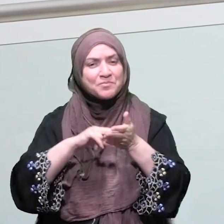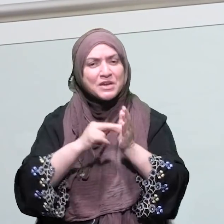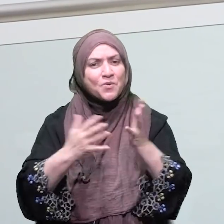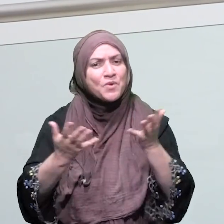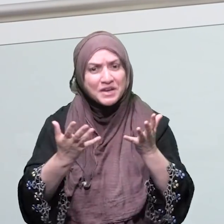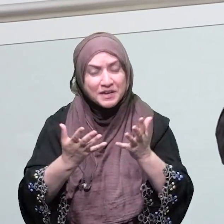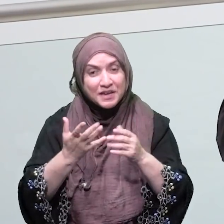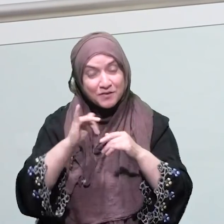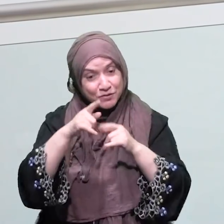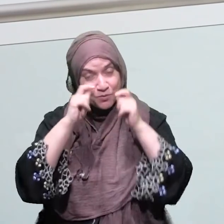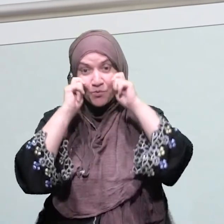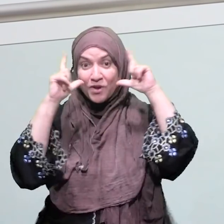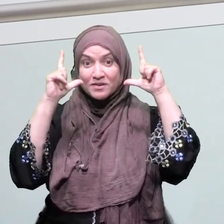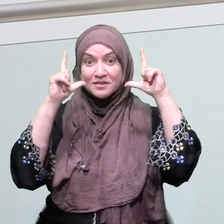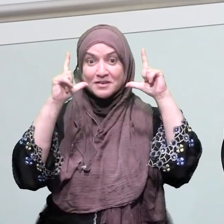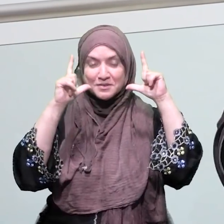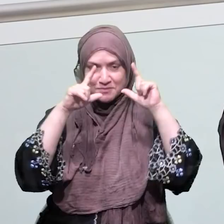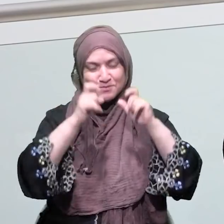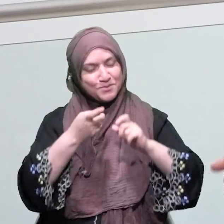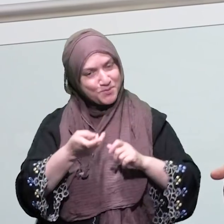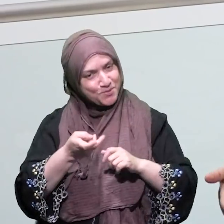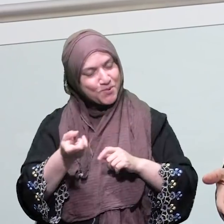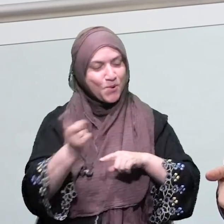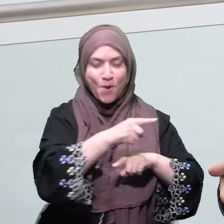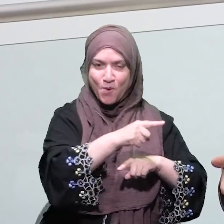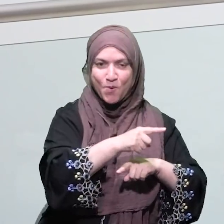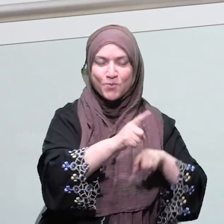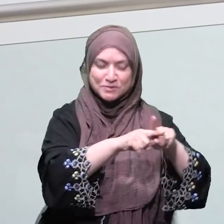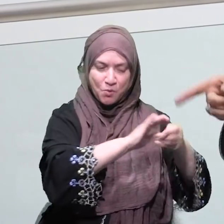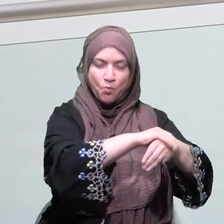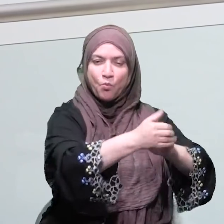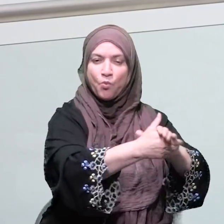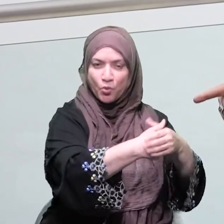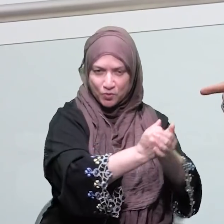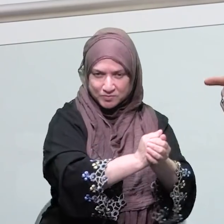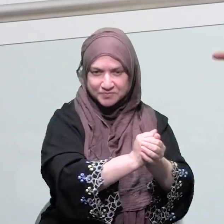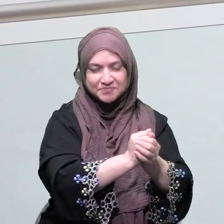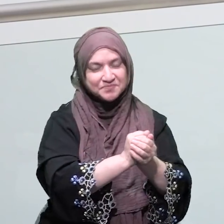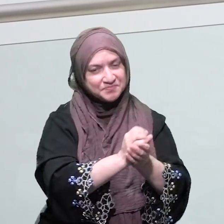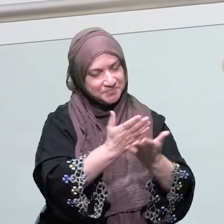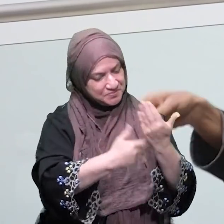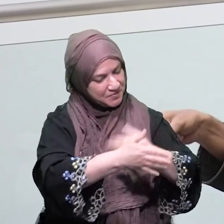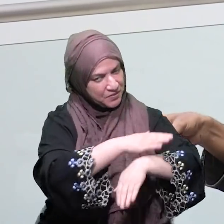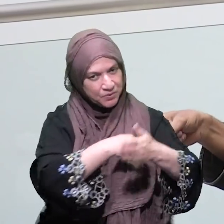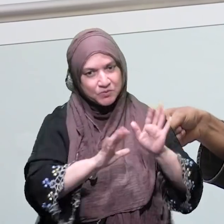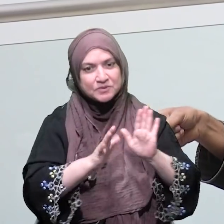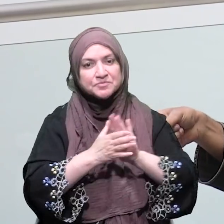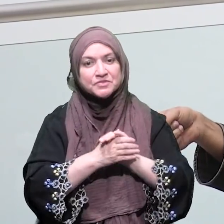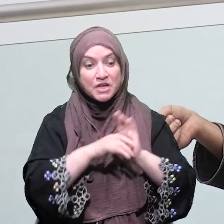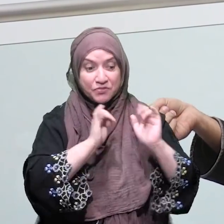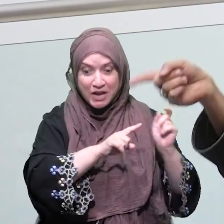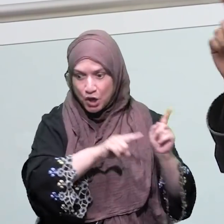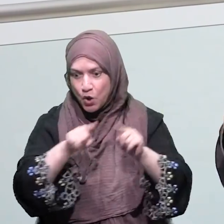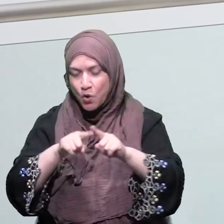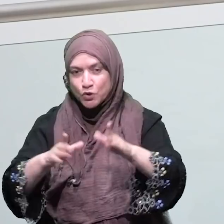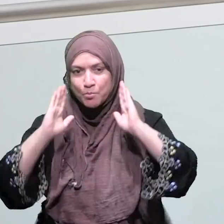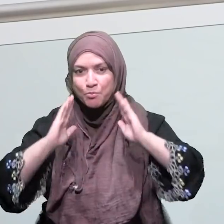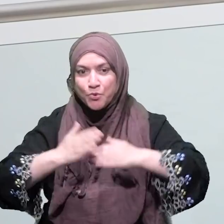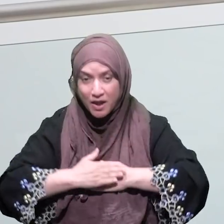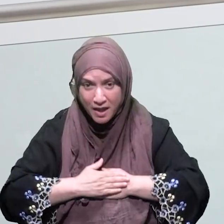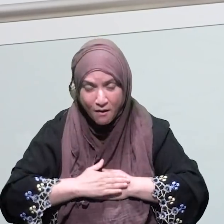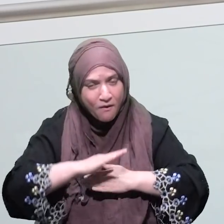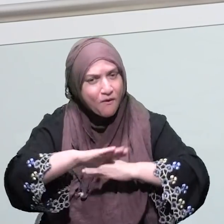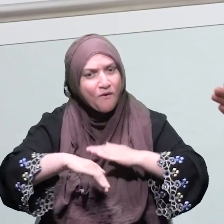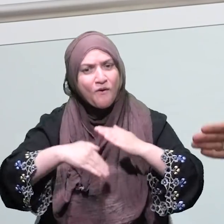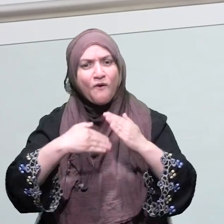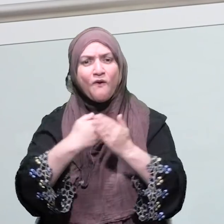ta'ala. You did wudu and you went to the prayer. You came to your salah. And you know the difference between the days you miss Fajr and the days that you